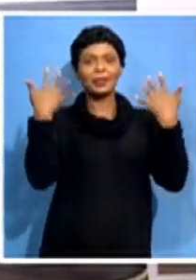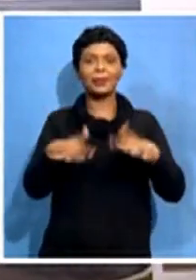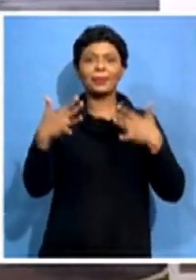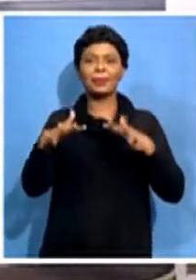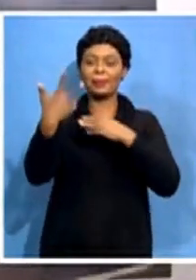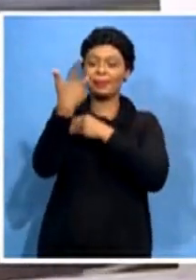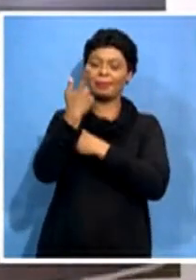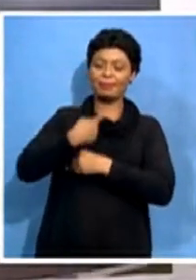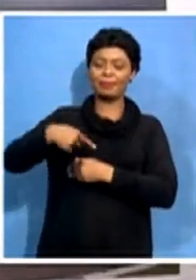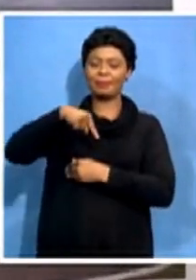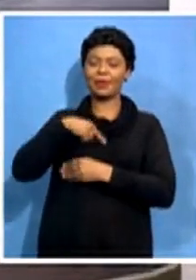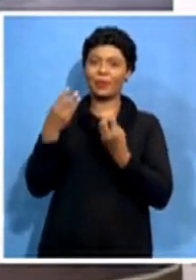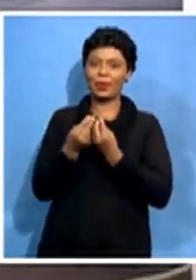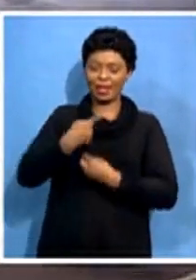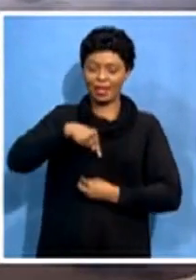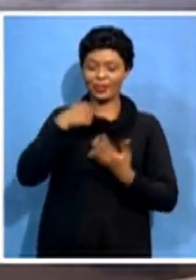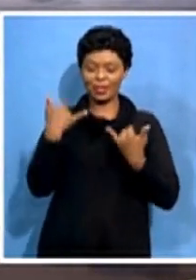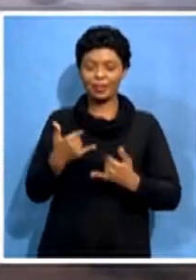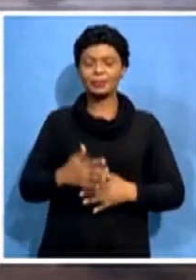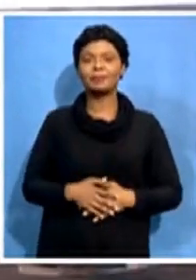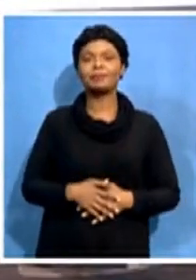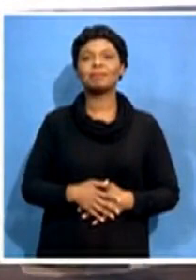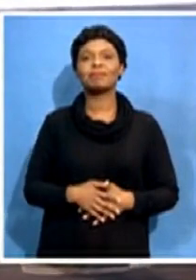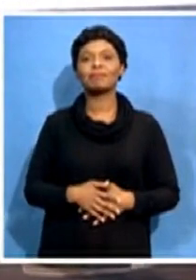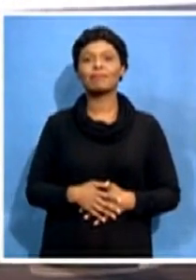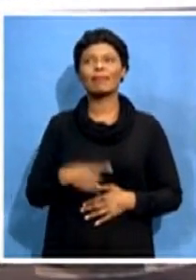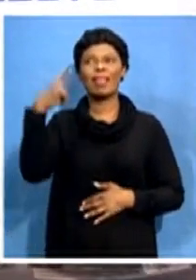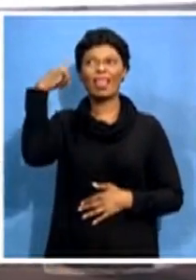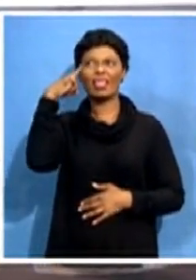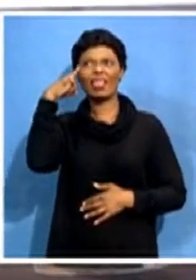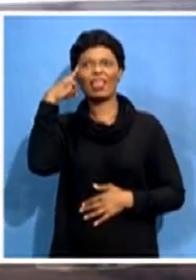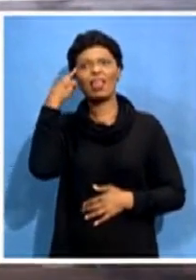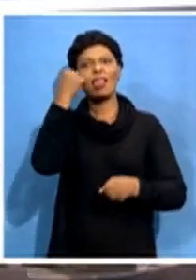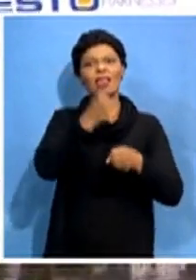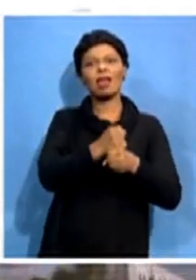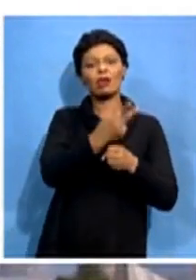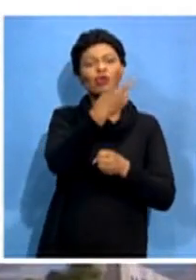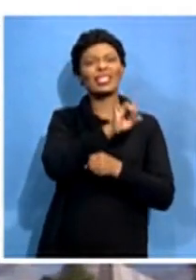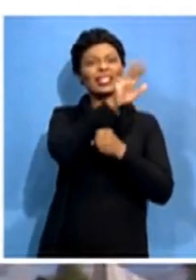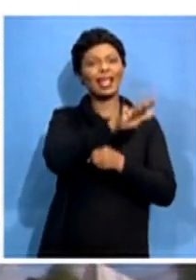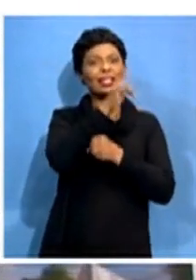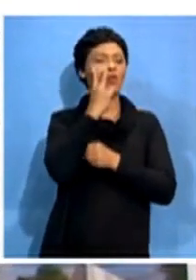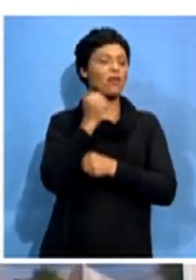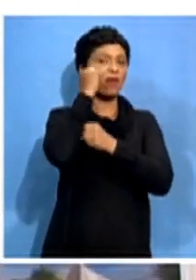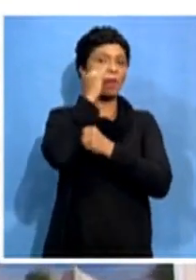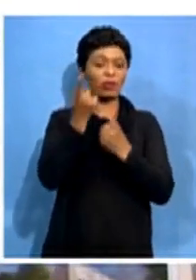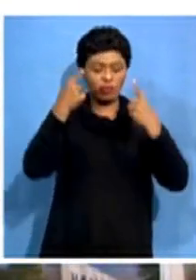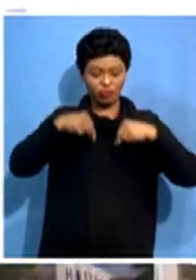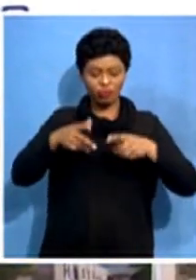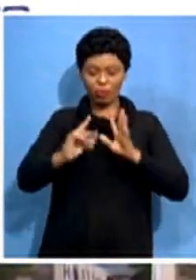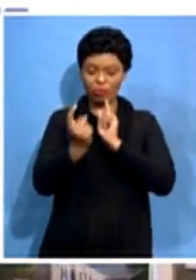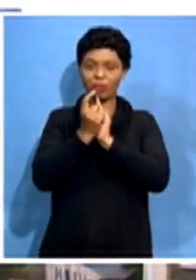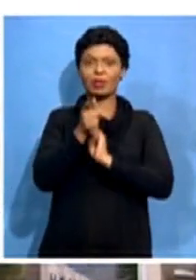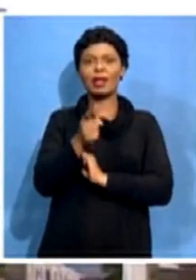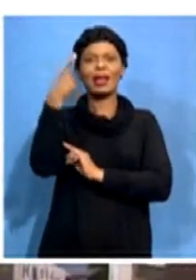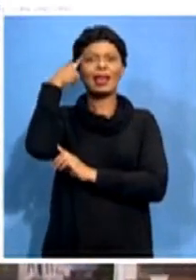back to the November 2019 when you came to turn the sod. And I think maybe just to introduce, we're at that red